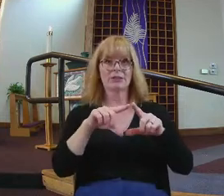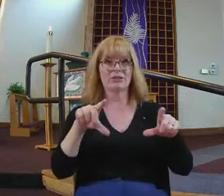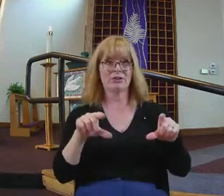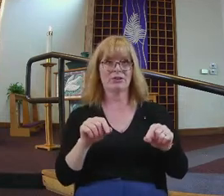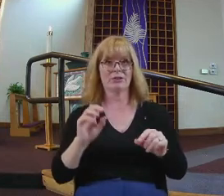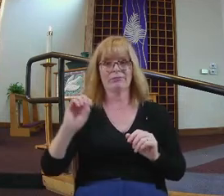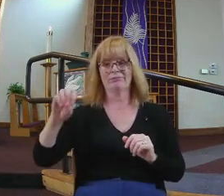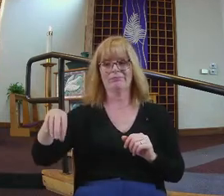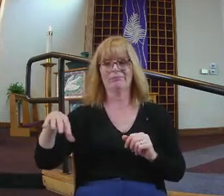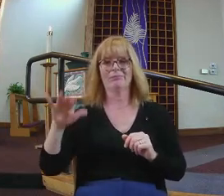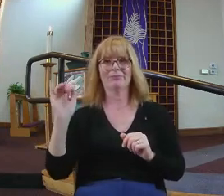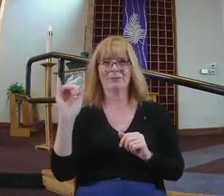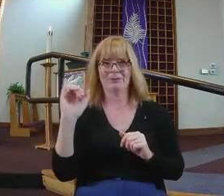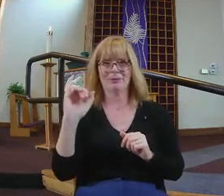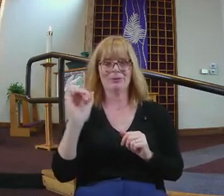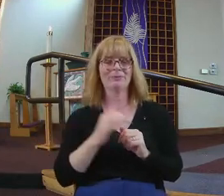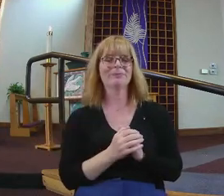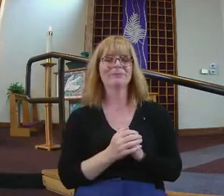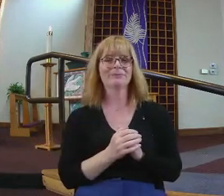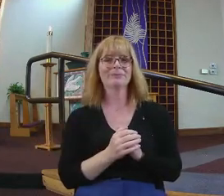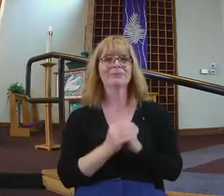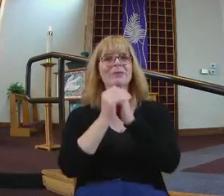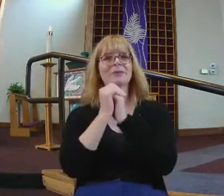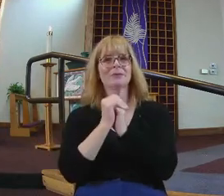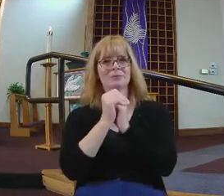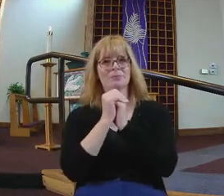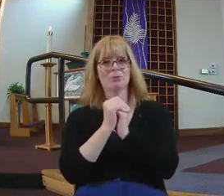well. Let's pray a blessing over the gifts that